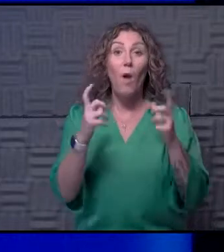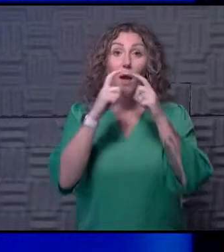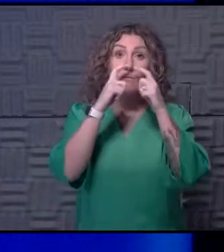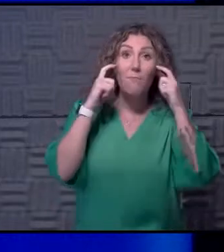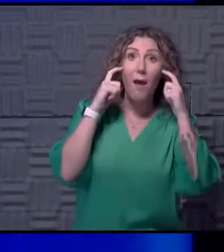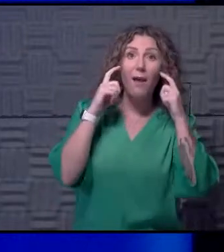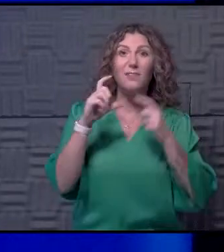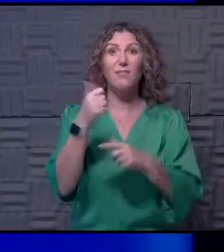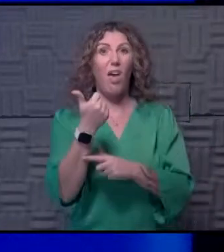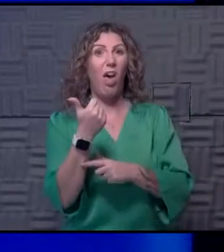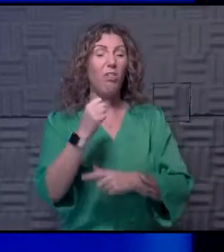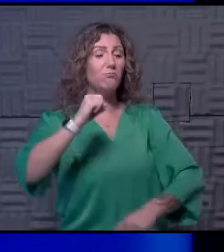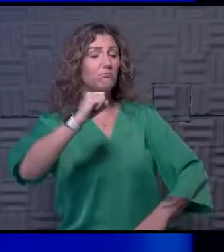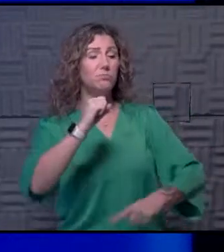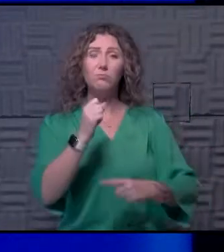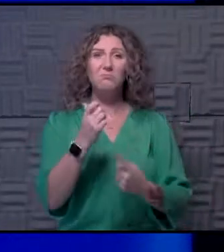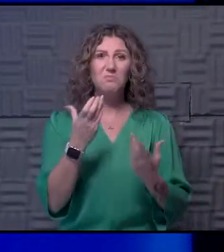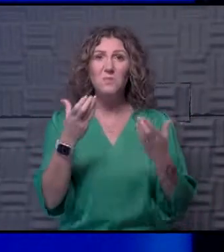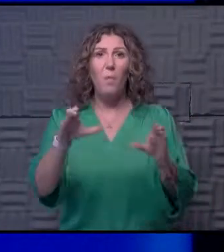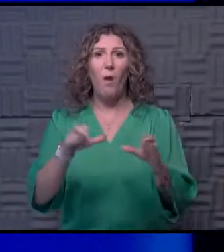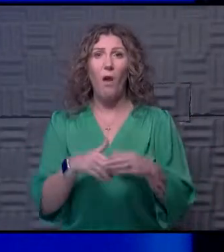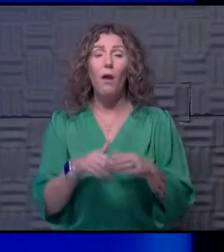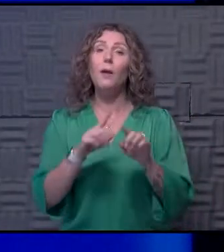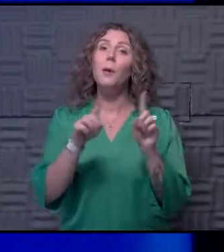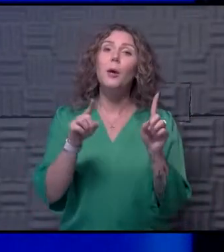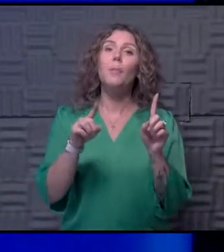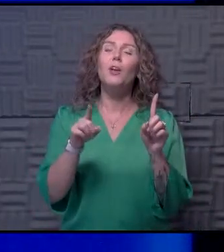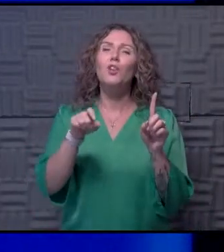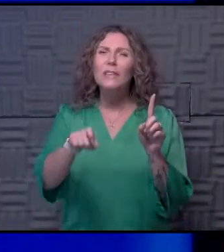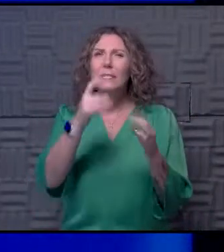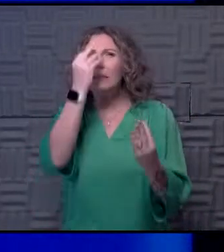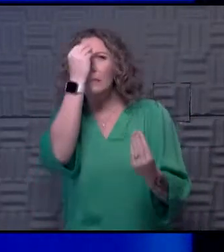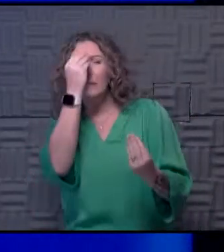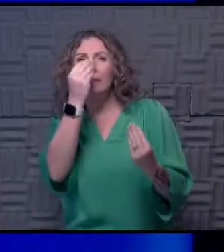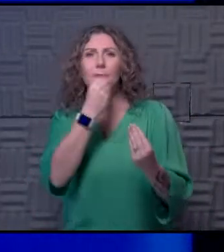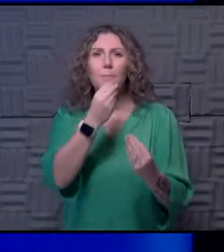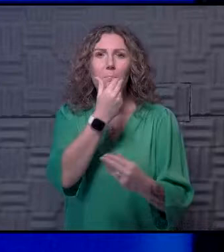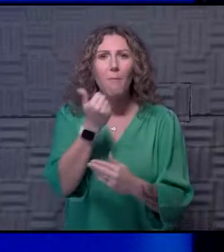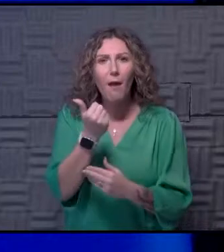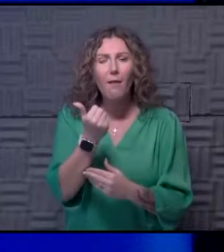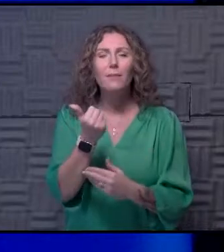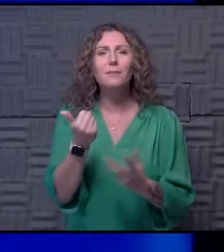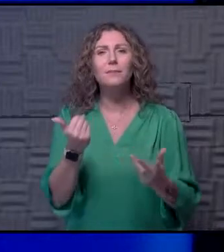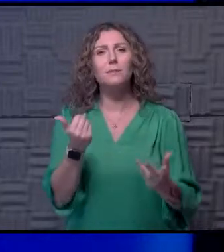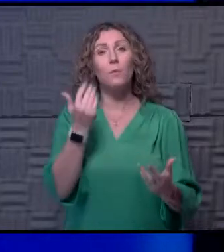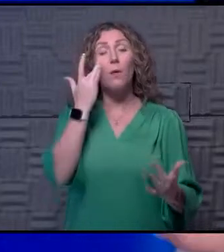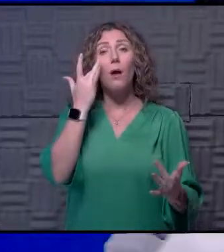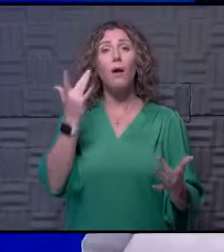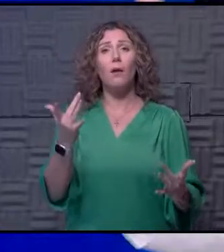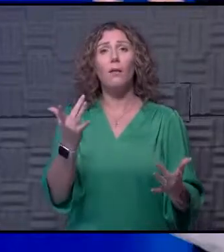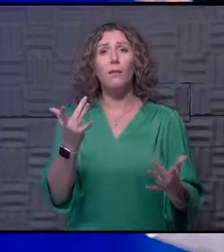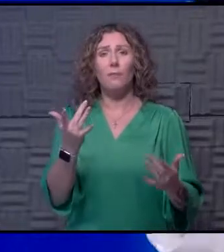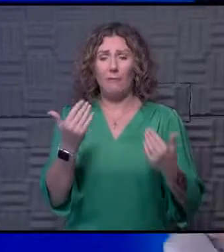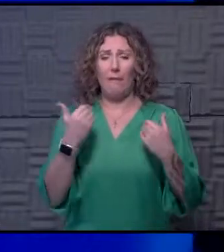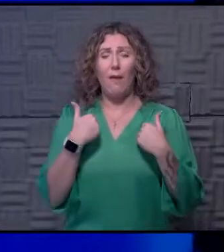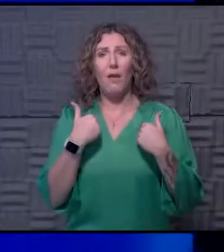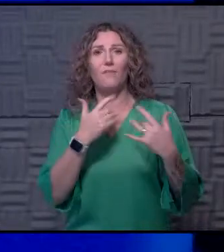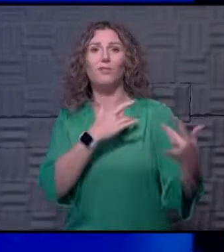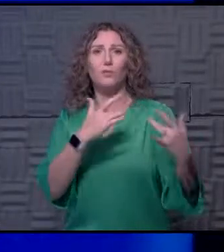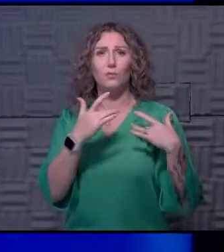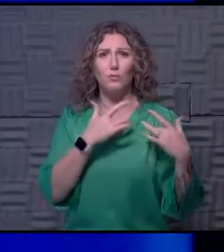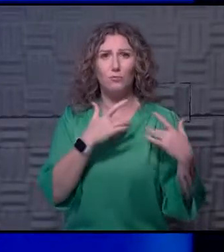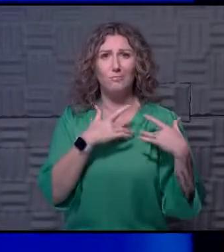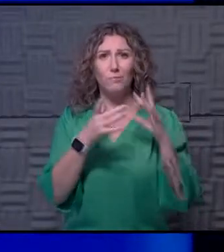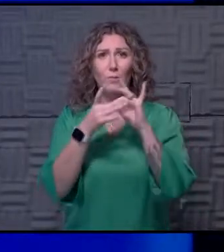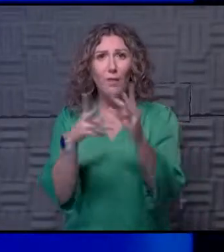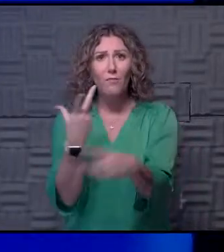some people don't, and you know, you just have to be thoughtful and try and do your best because and they have some concerns about vaccines too, and I